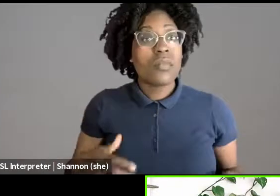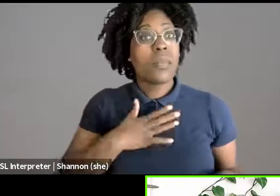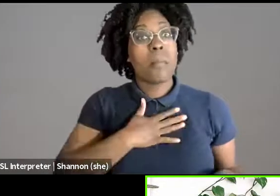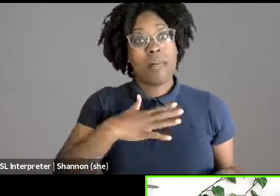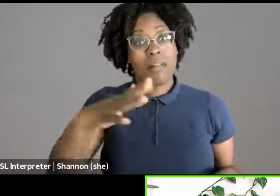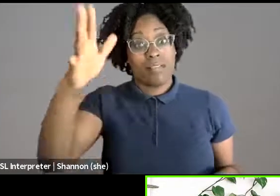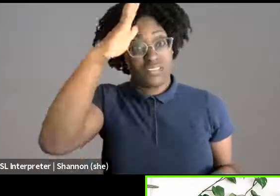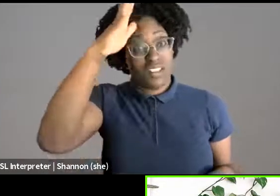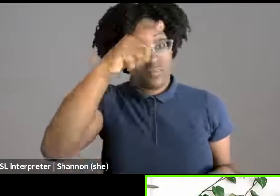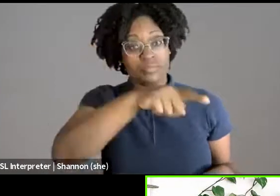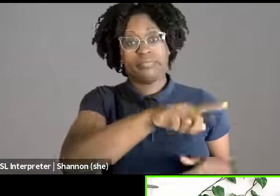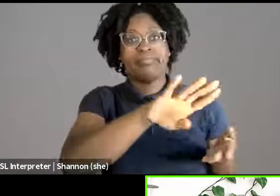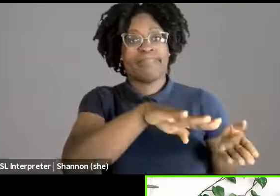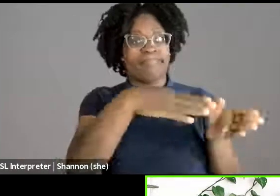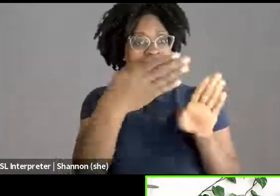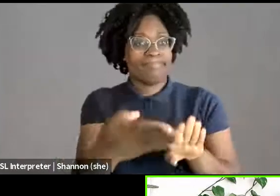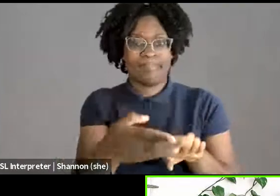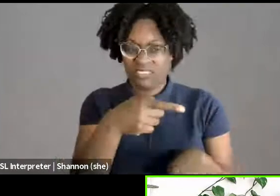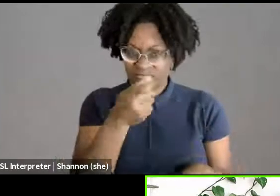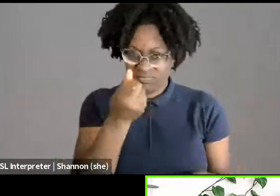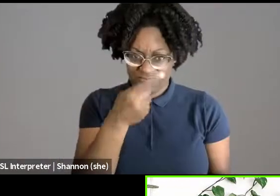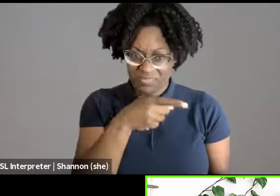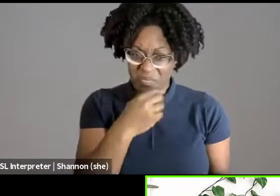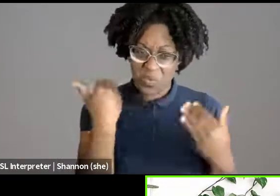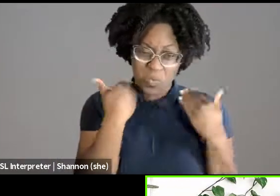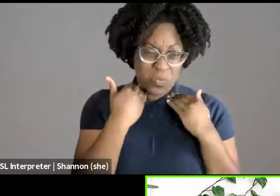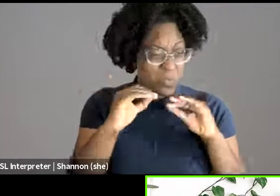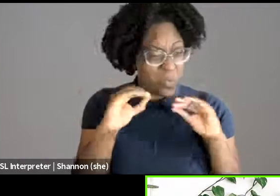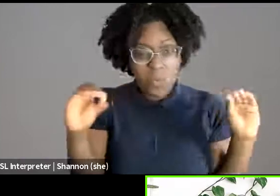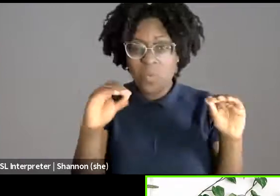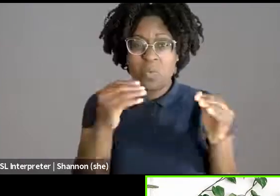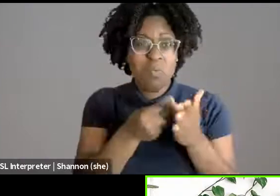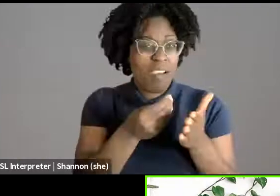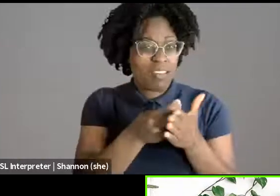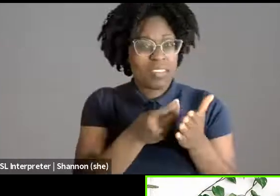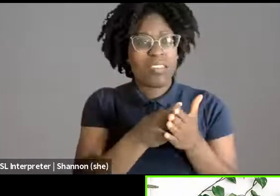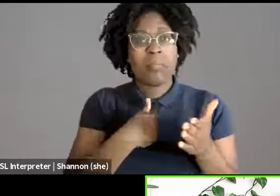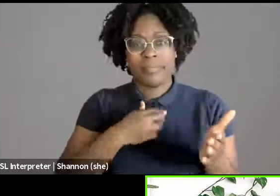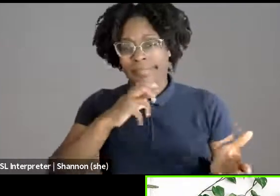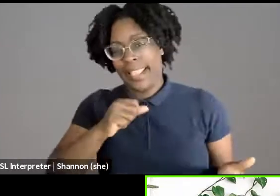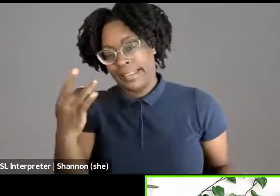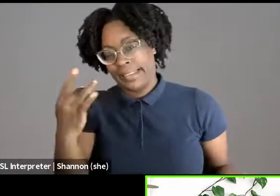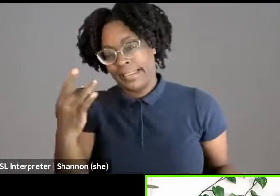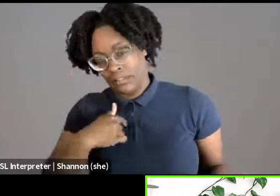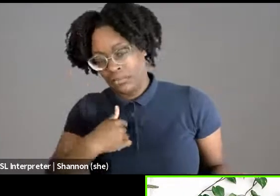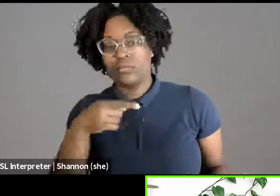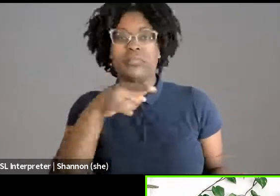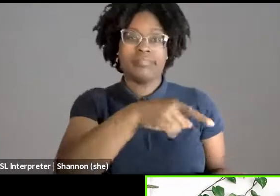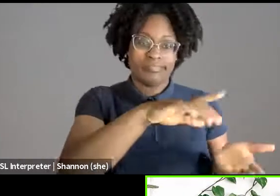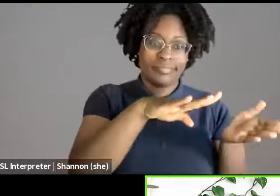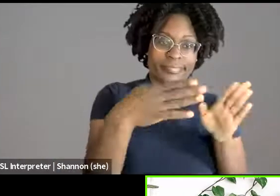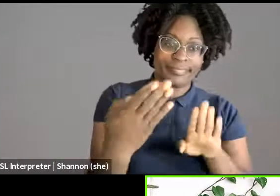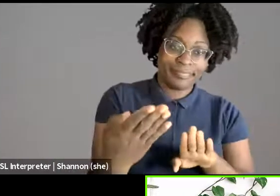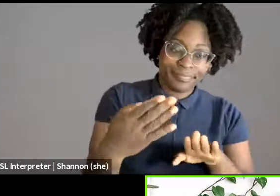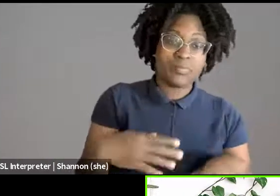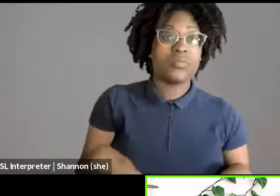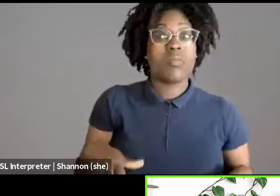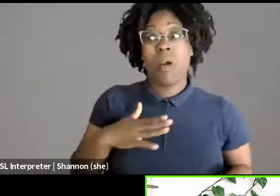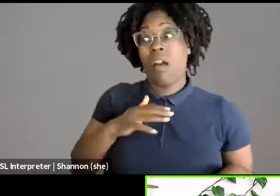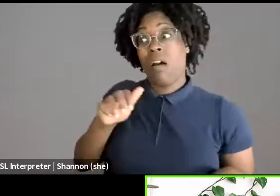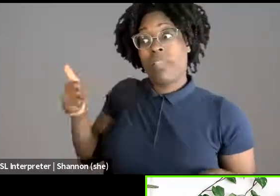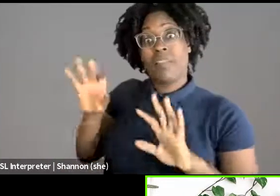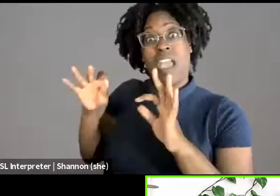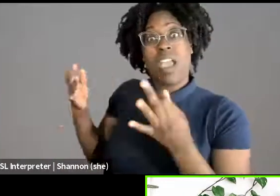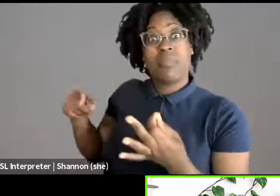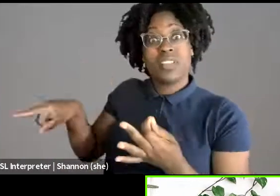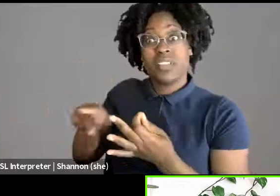of my birth family were broke. So I left college in the first year after my first semester to start working at